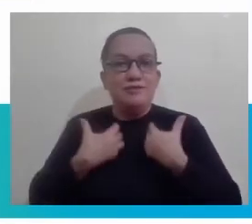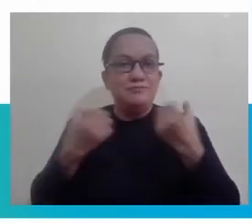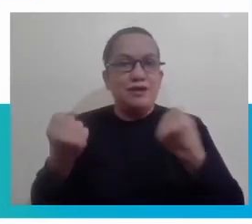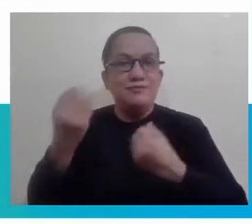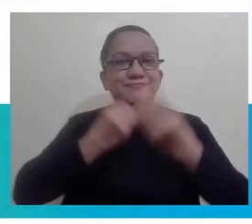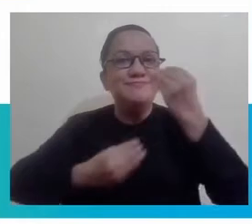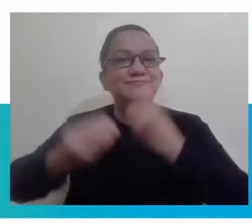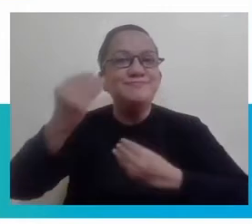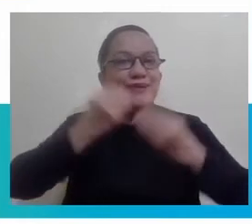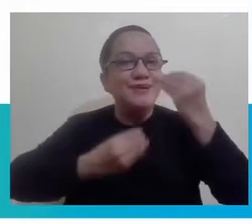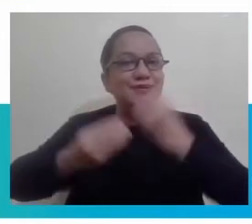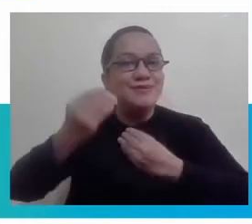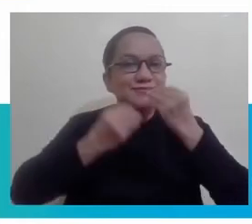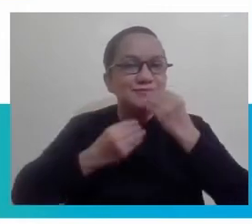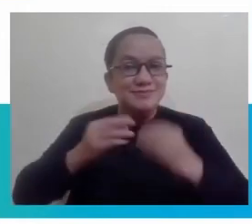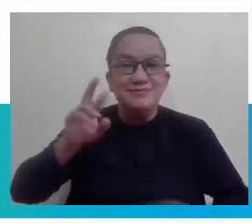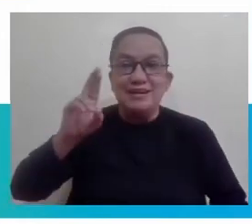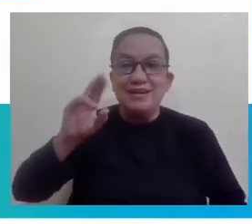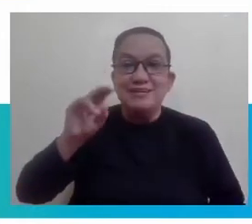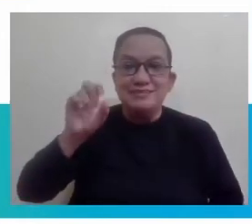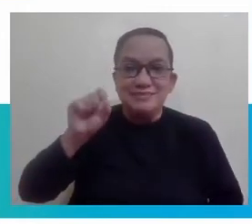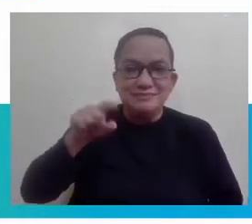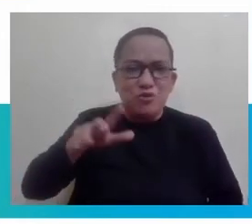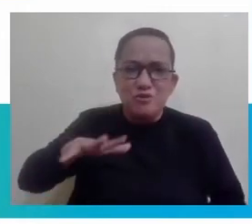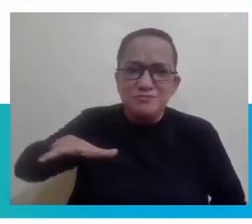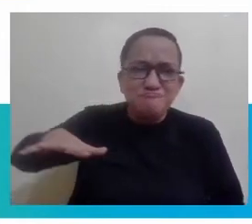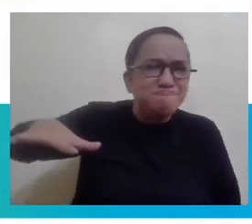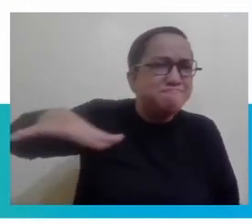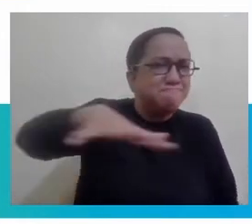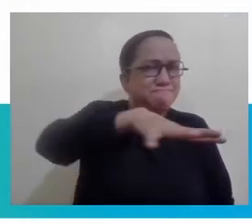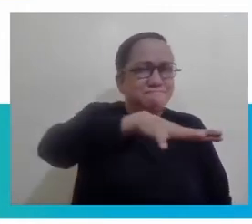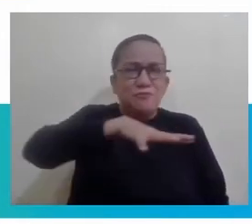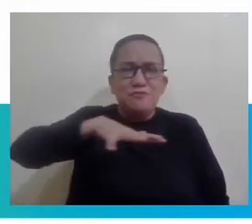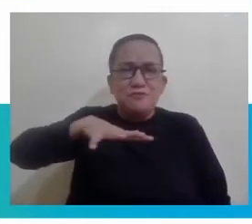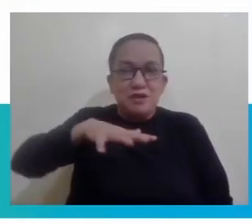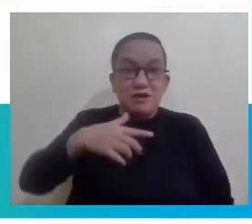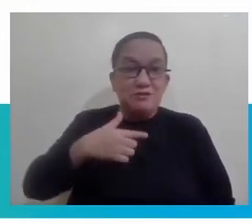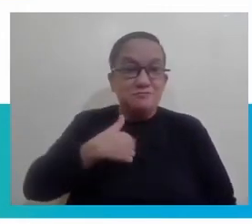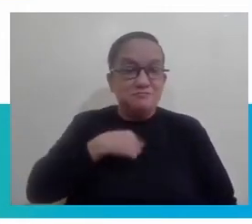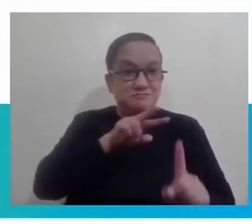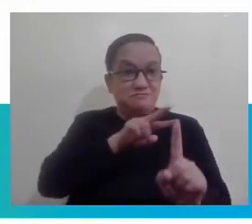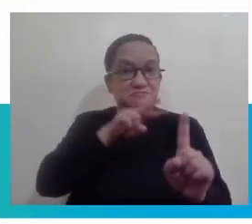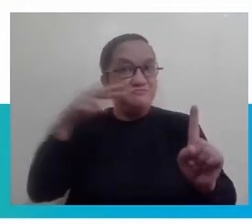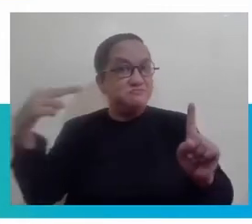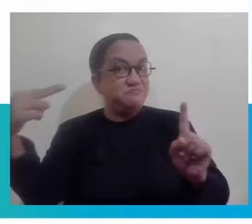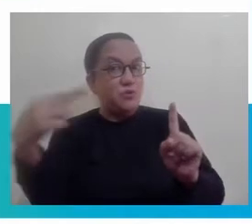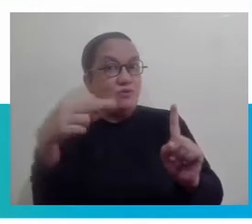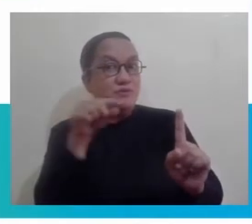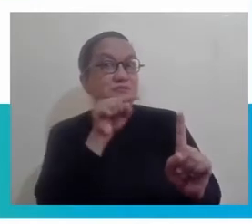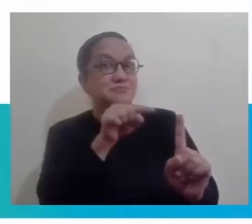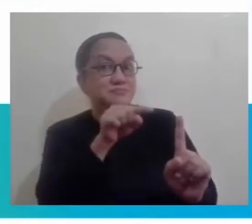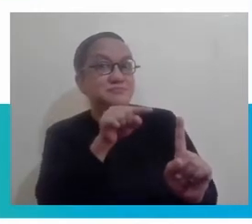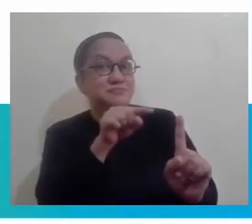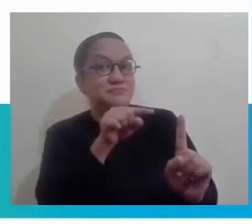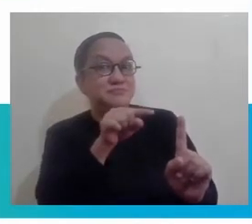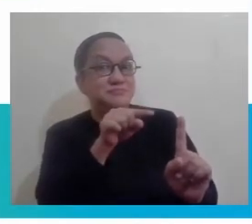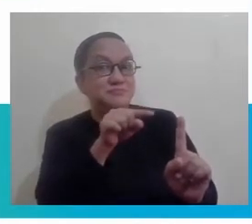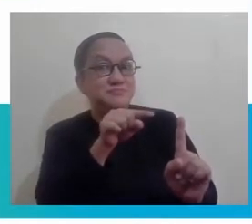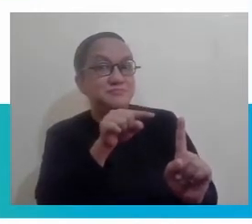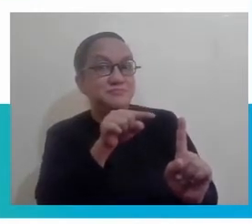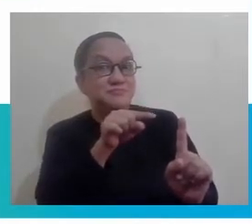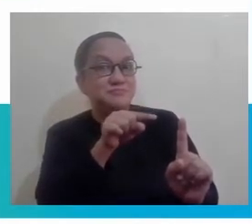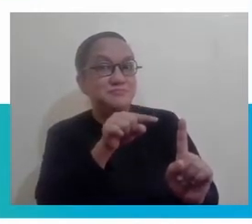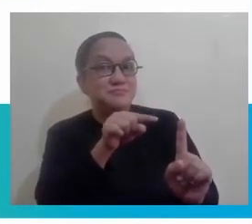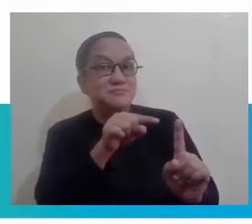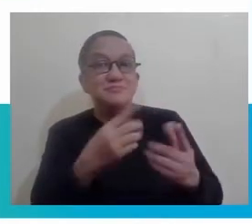from a point of view with where when we talk about improving food security and nutrition,